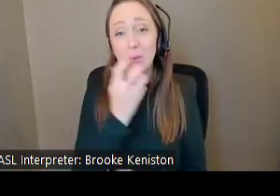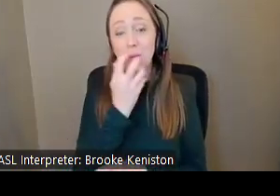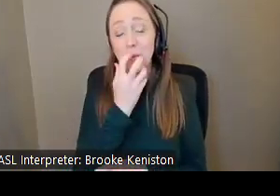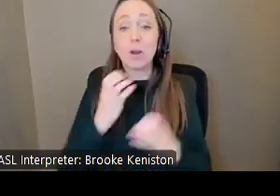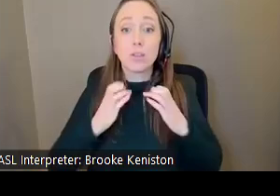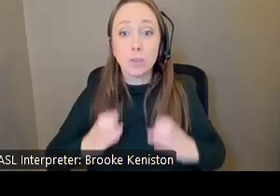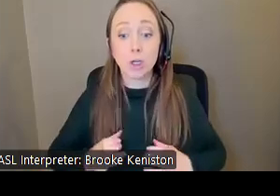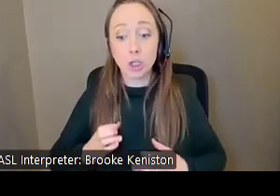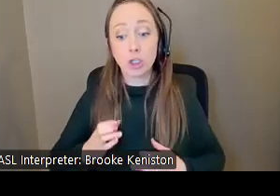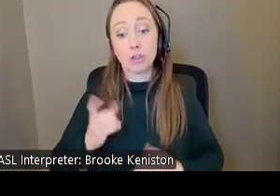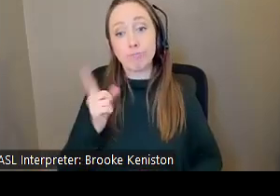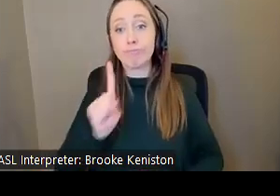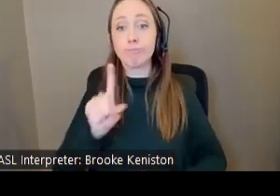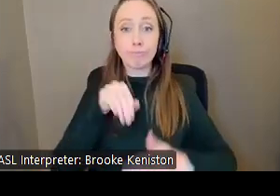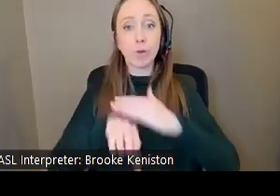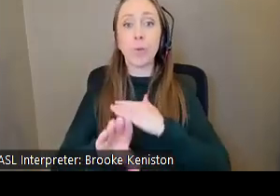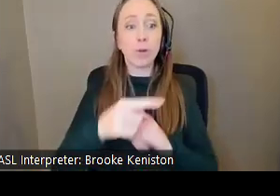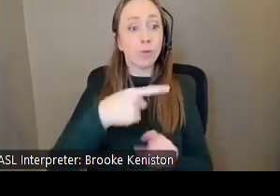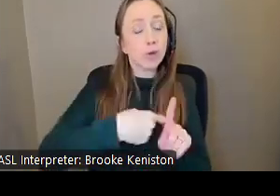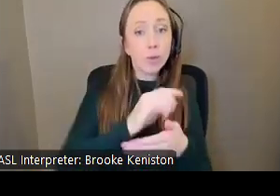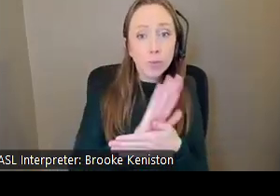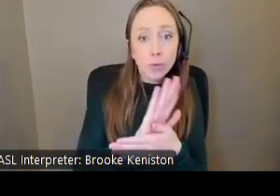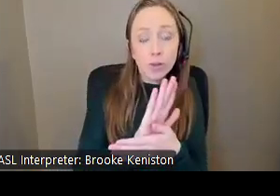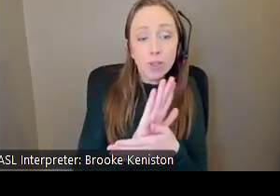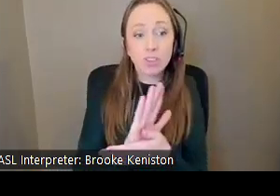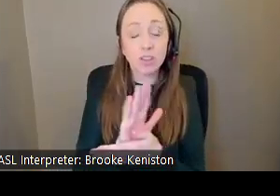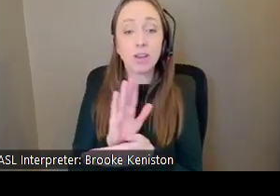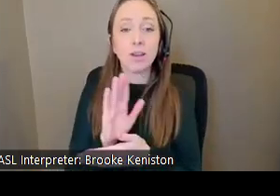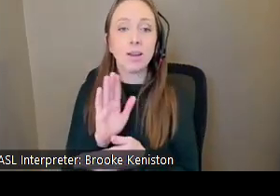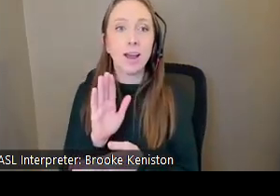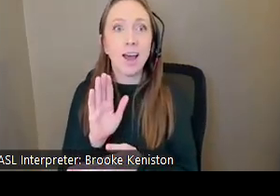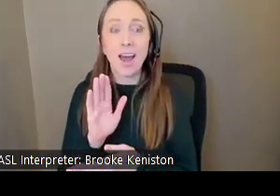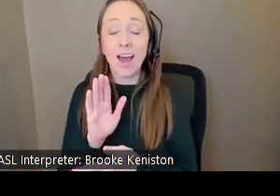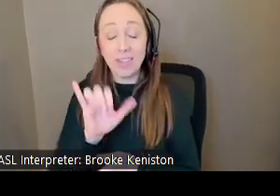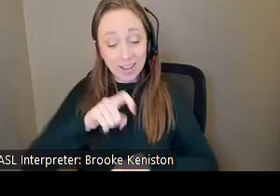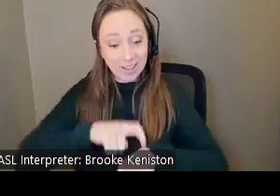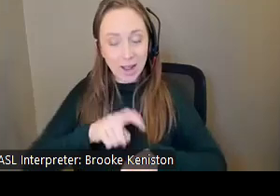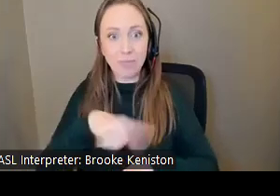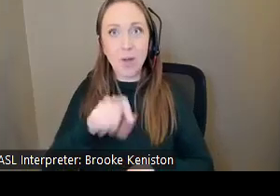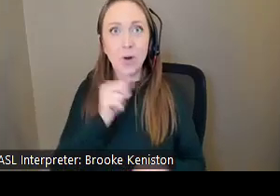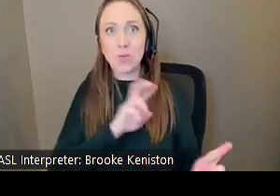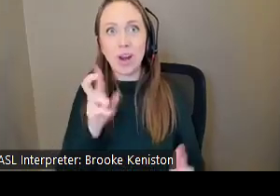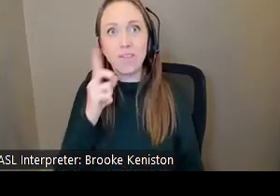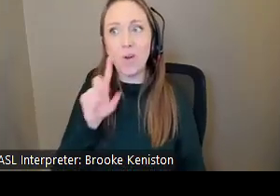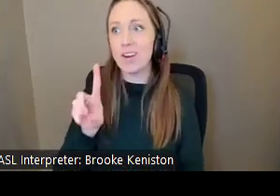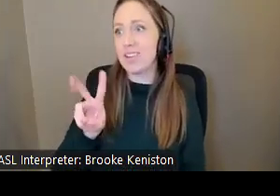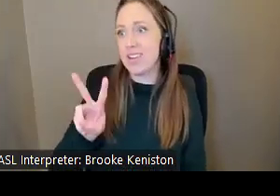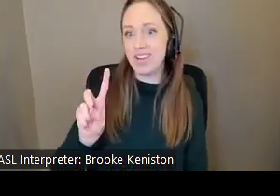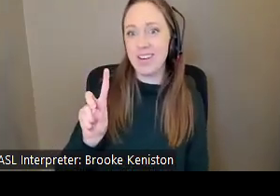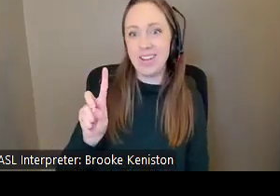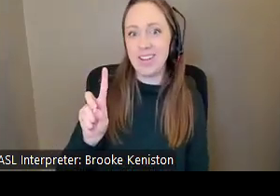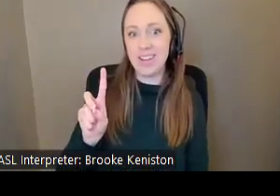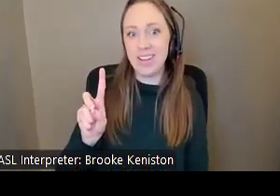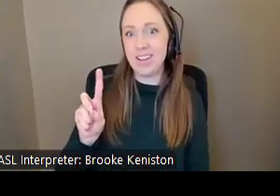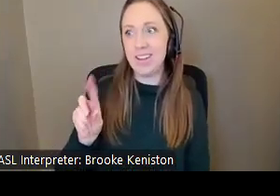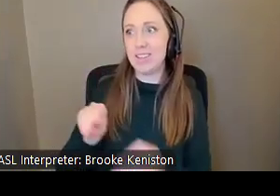and they were initially unprepared for the DVD onslaught, and you'll learn later on in the talk, they were unprepared for a